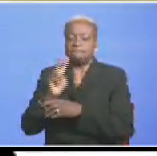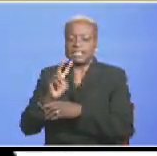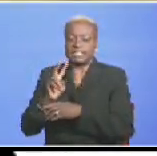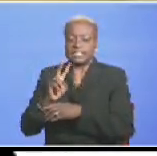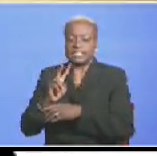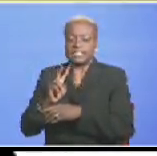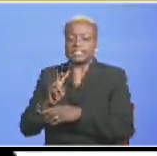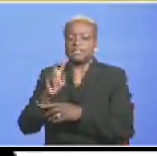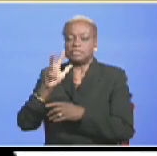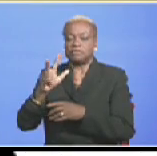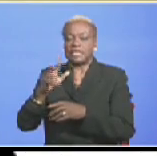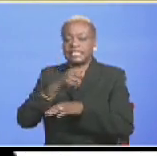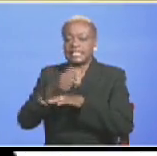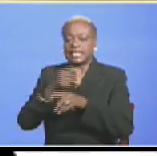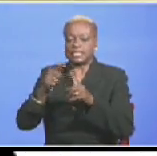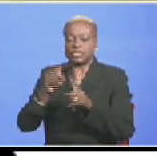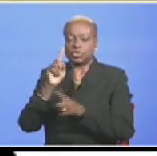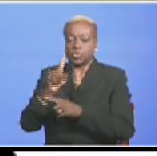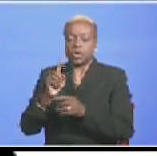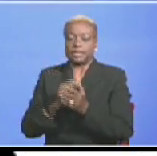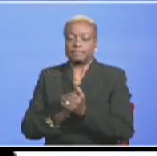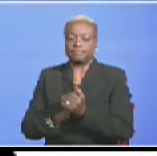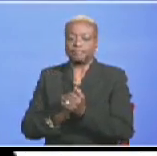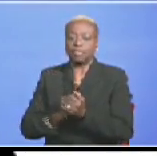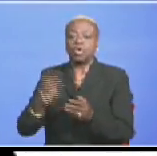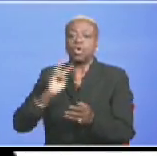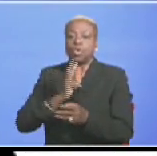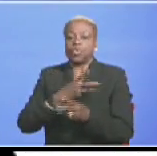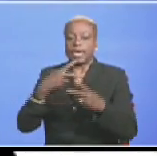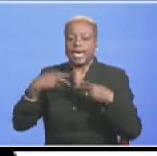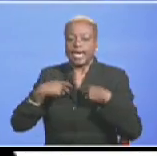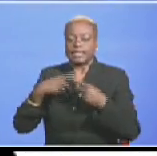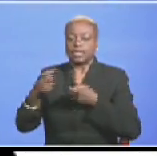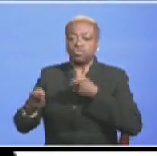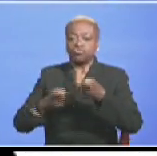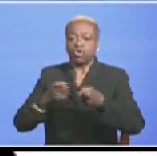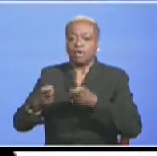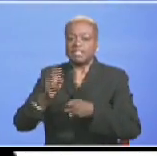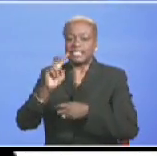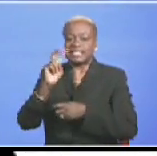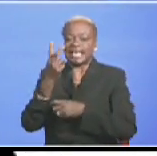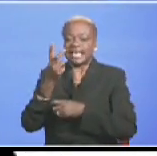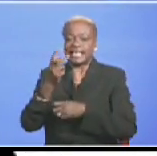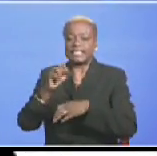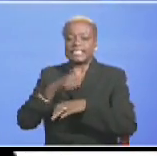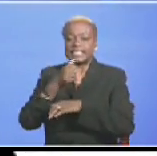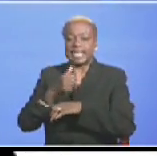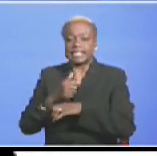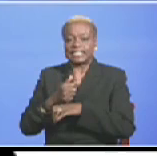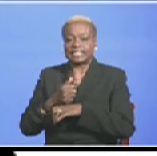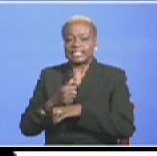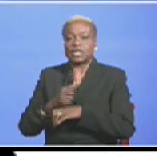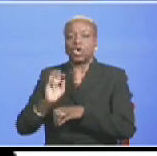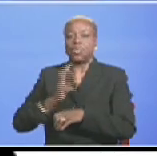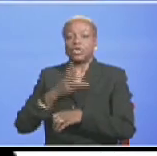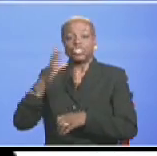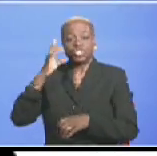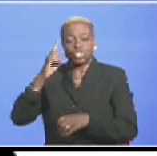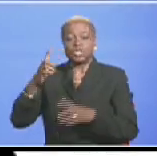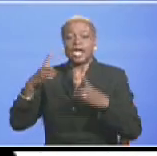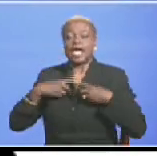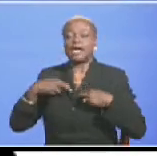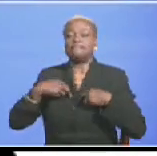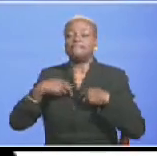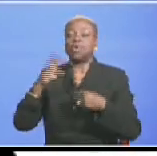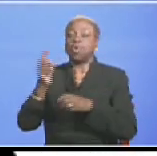match 3-1. We had control of the second set. We should have won that because that was